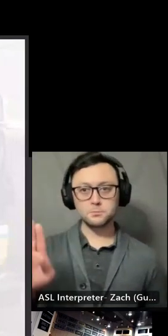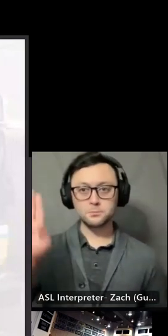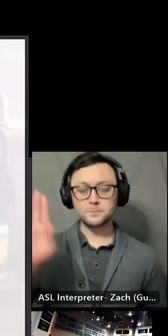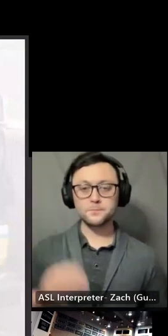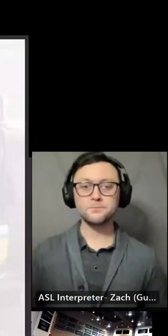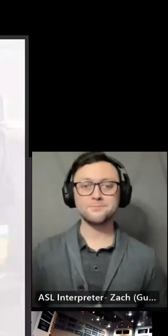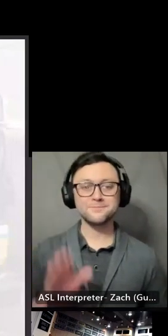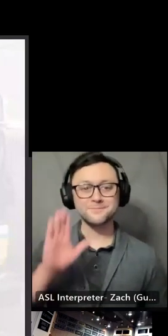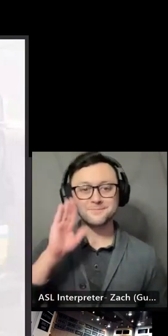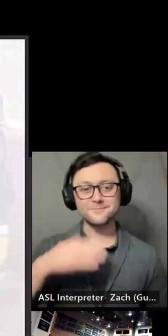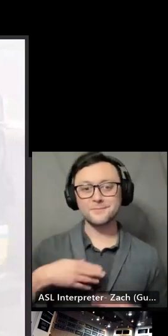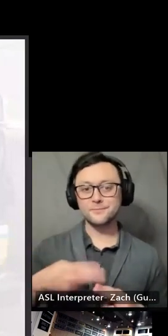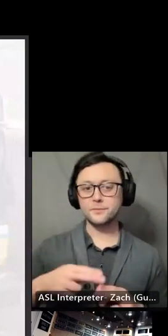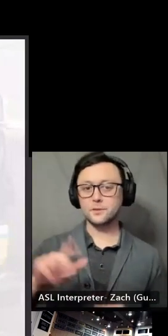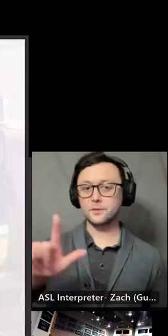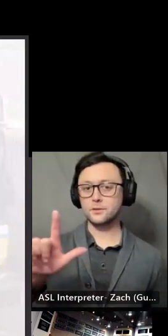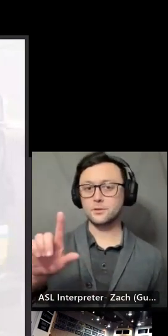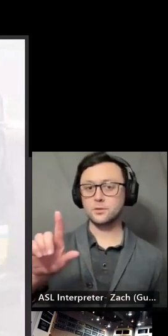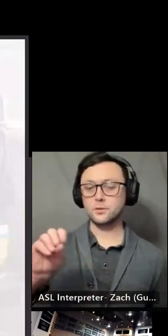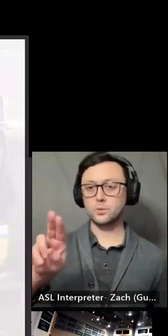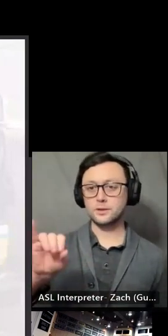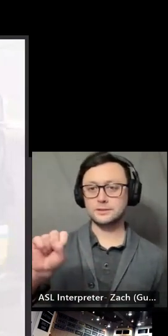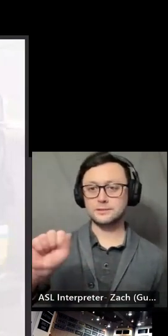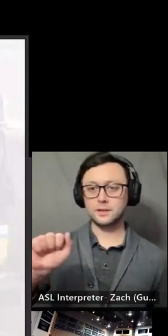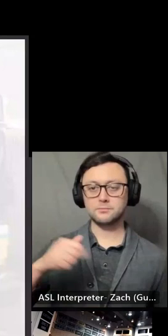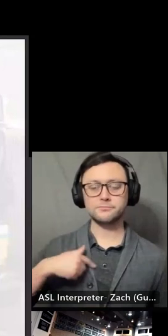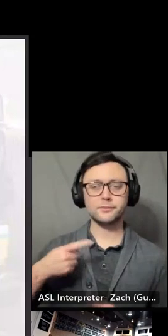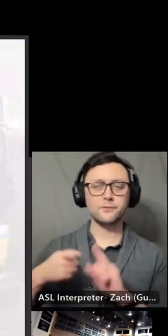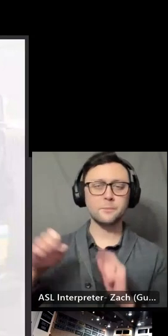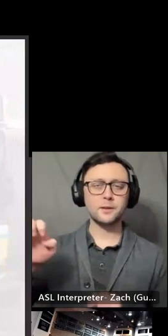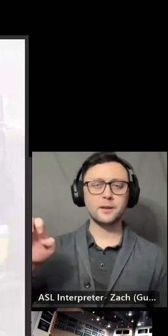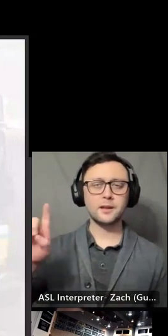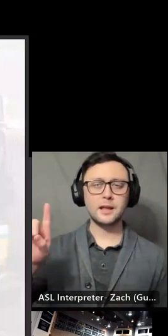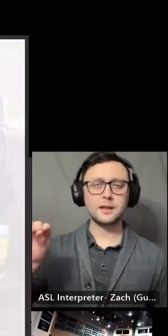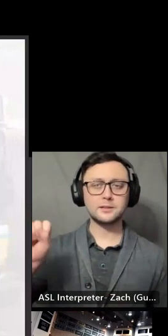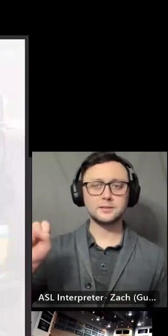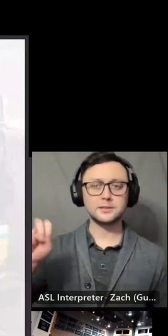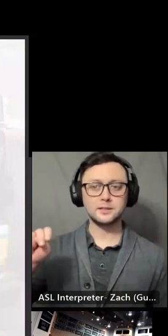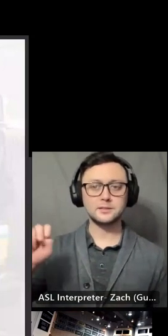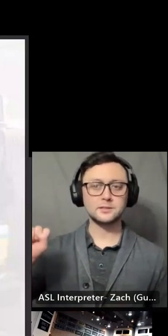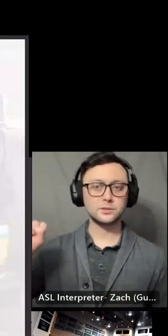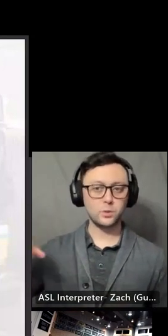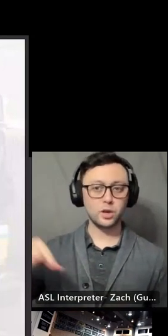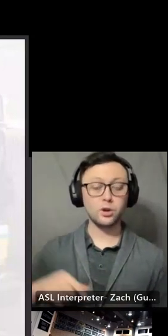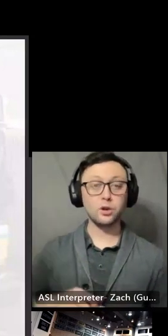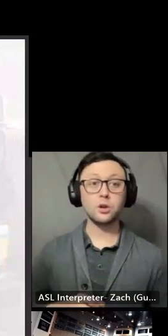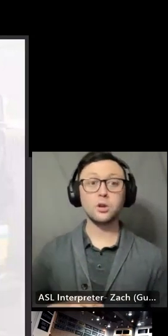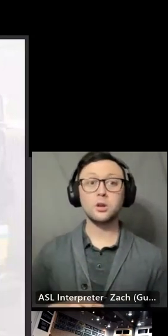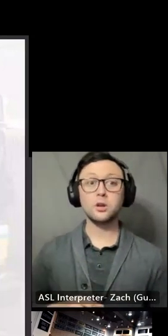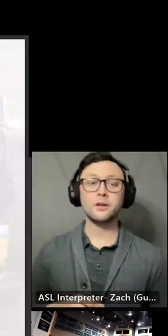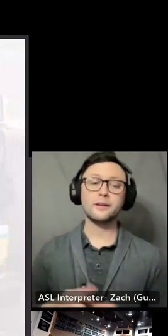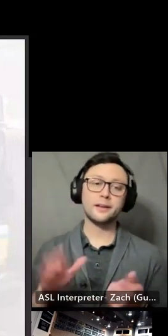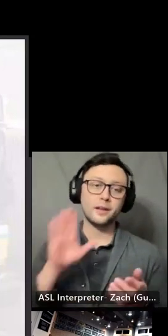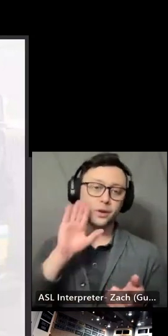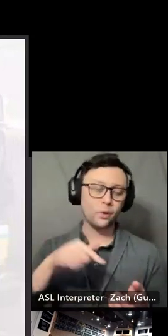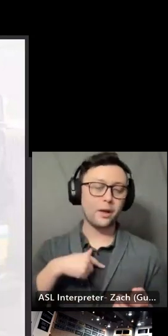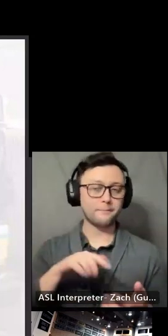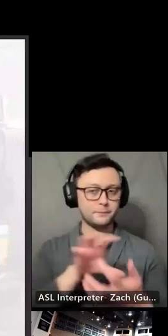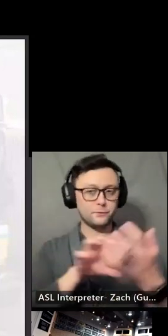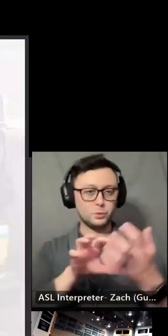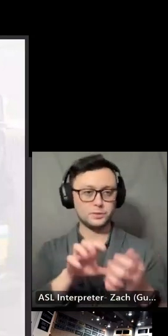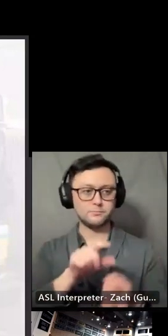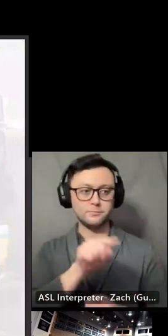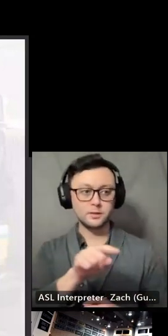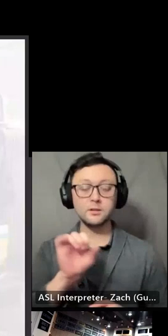Luis Profumo, I live in Eggleston Square. I'm just wondering if the salt pile, this is just because I'm confused, is